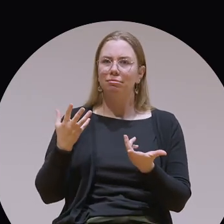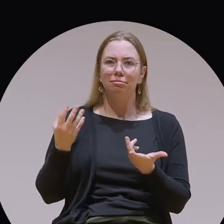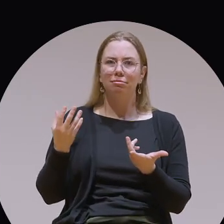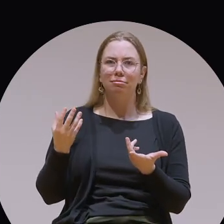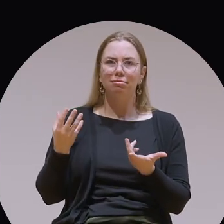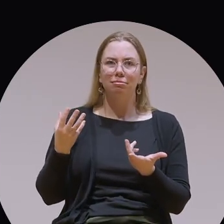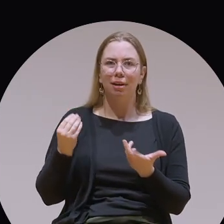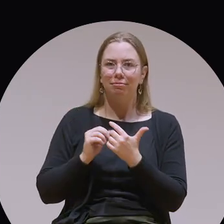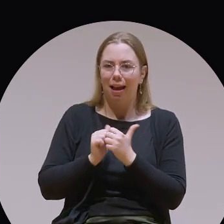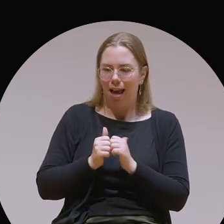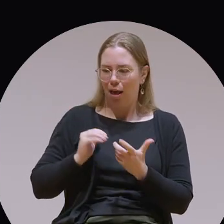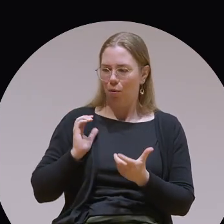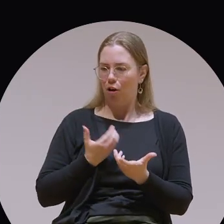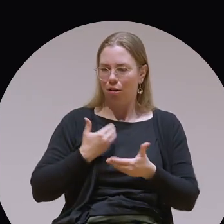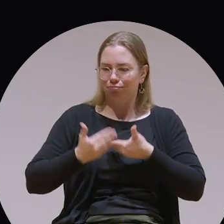arms and armor.